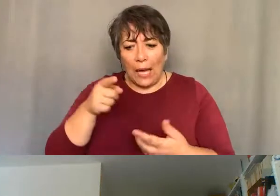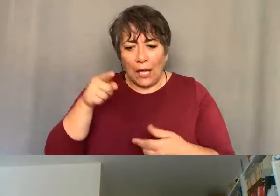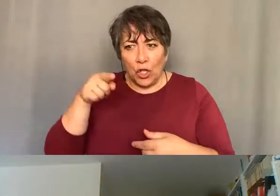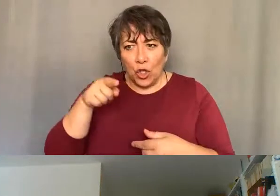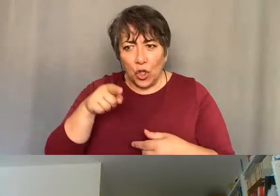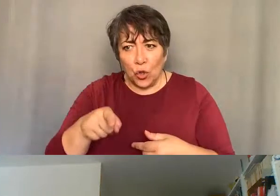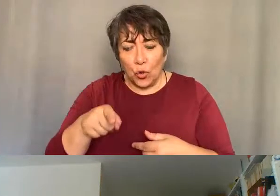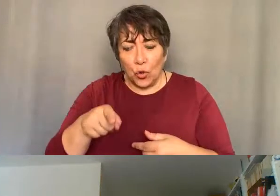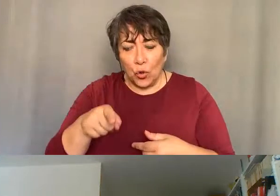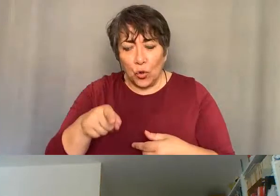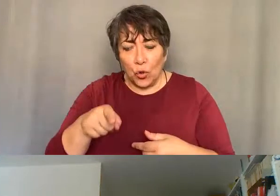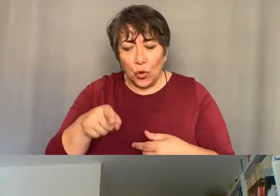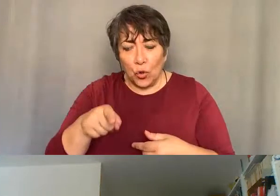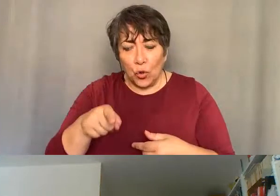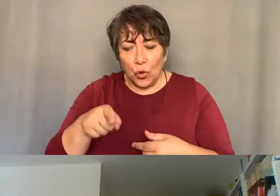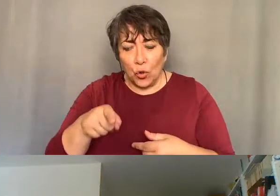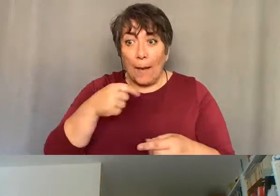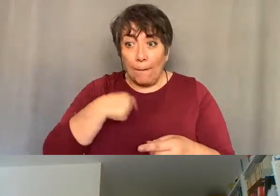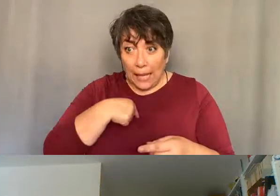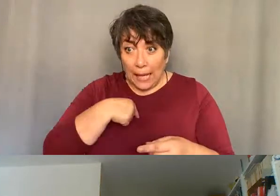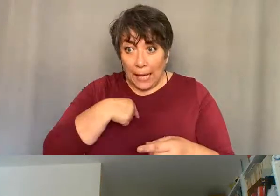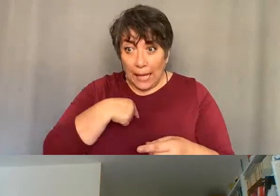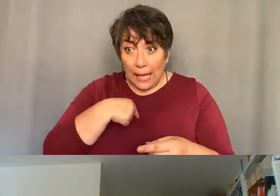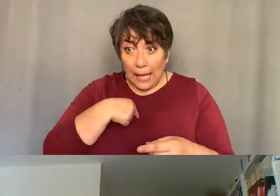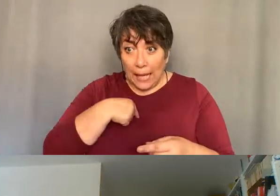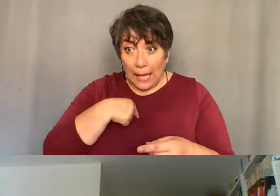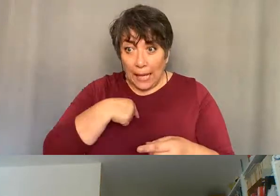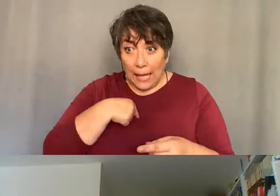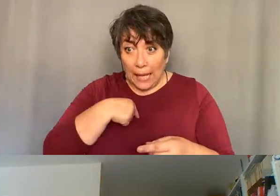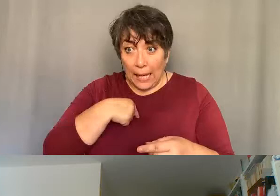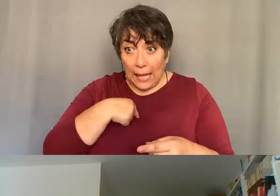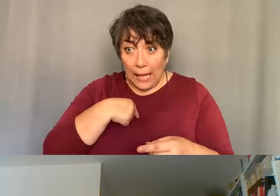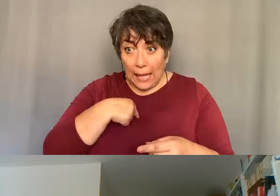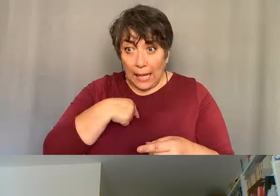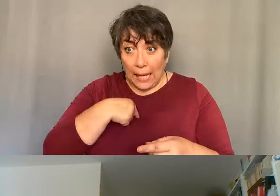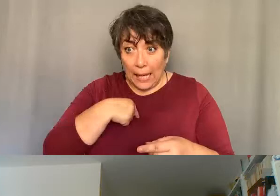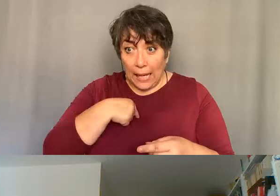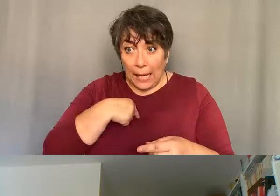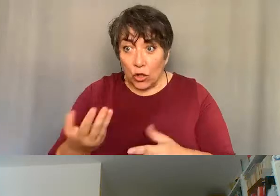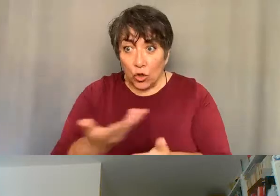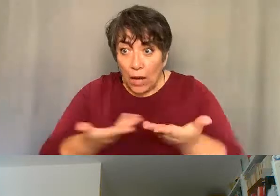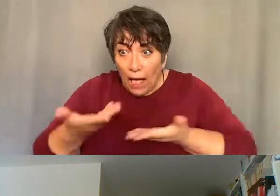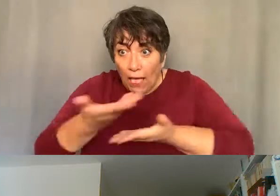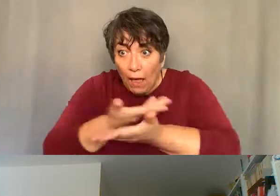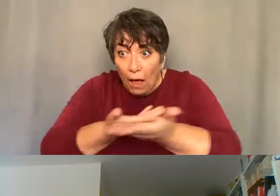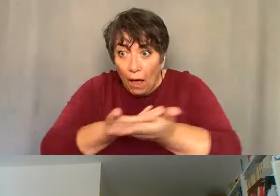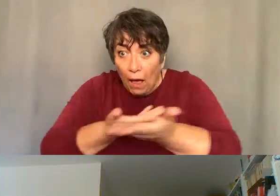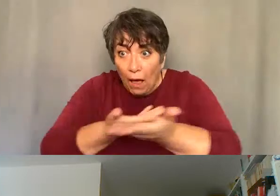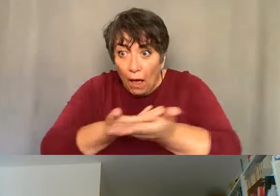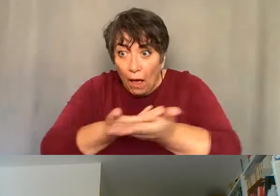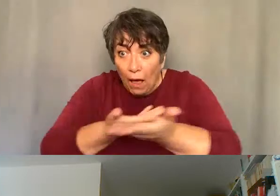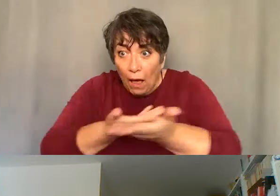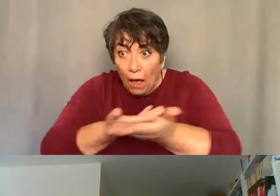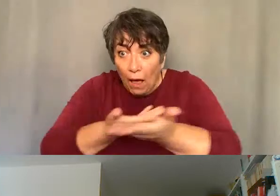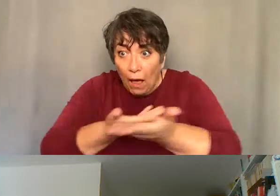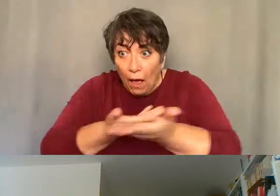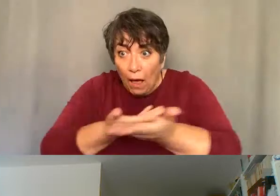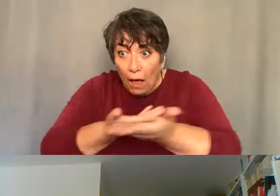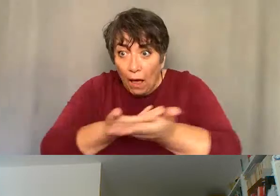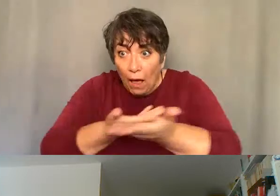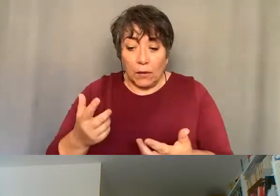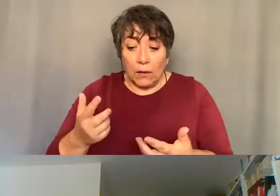better support deaf patients accessing their repeat medicines so that it's better moving forwards for you and everyone